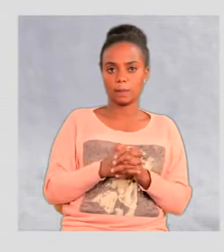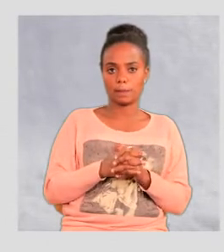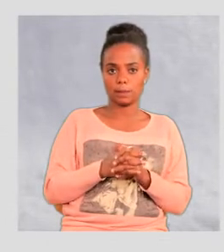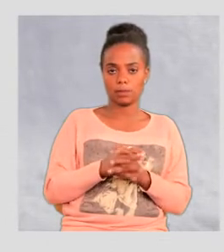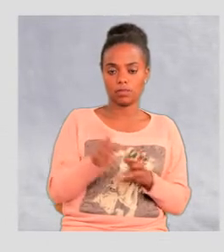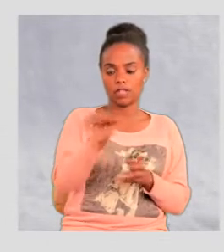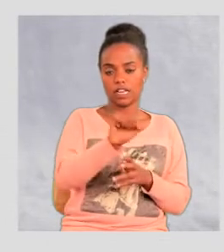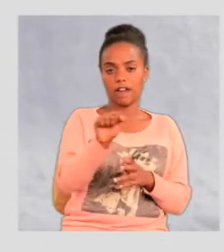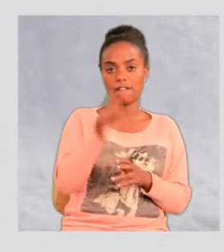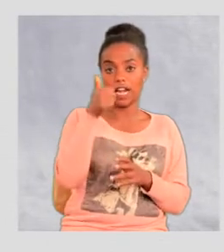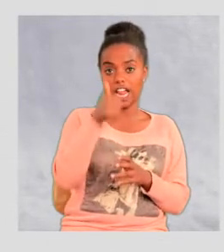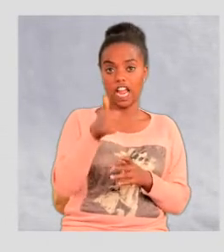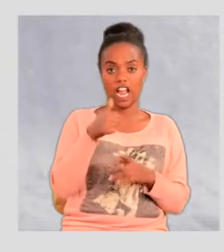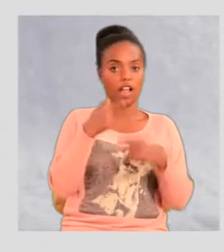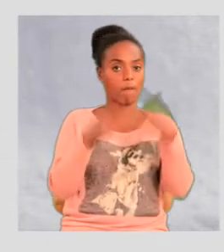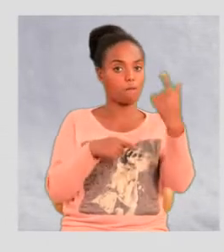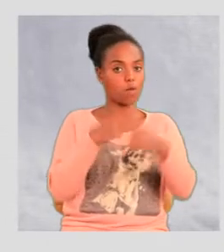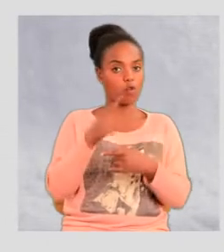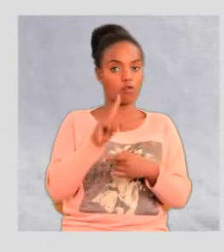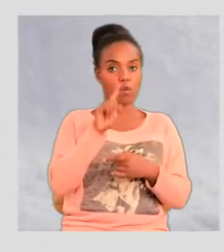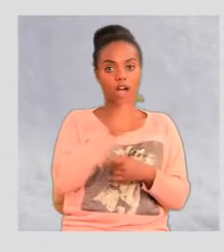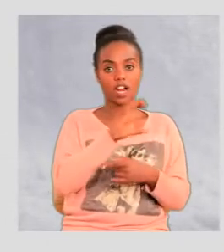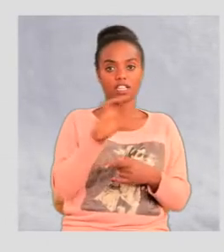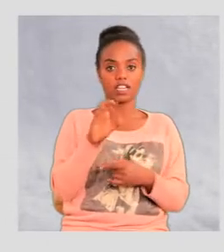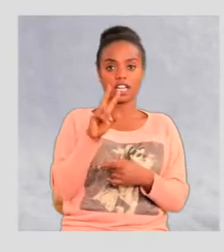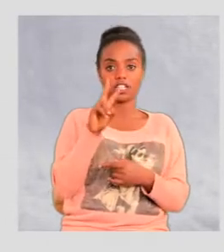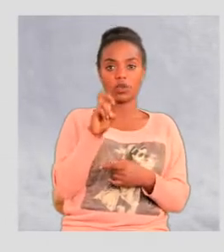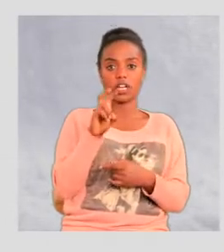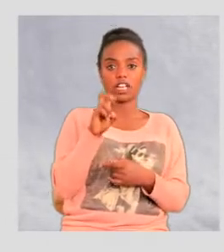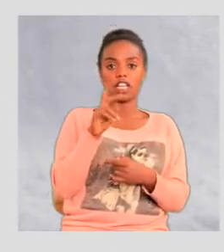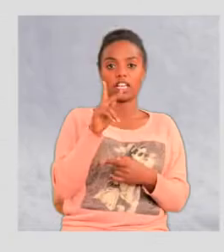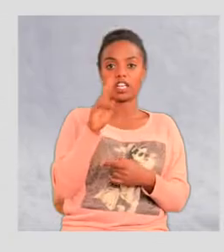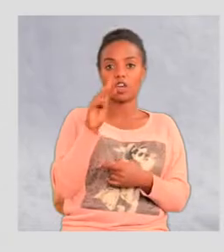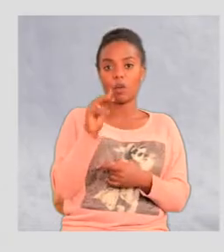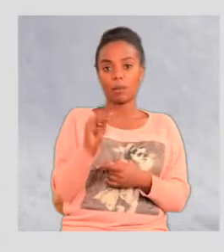driver A moves 120 km